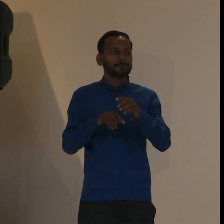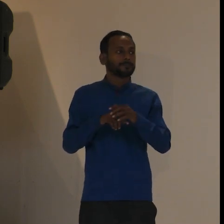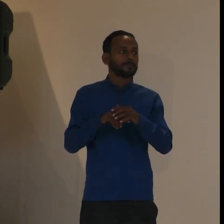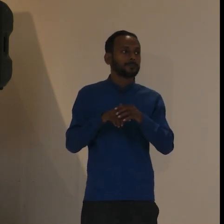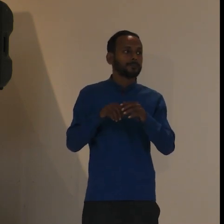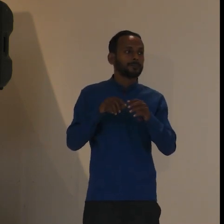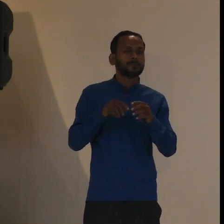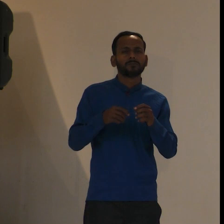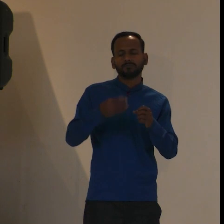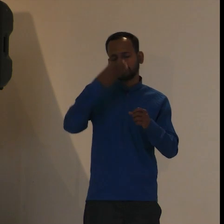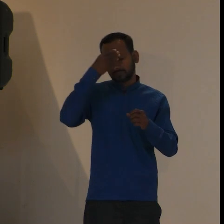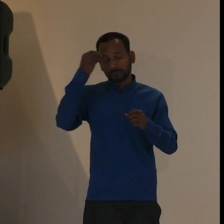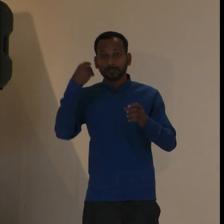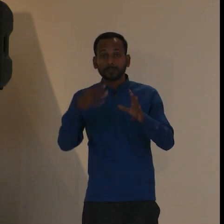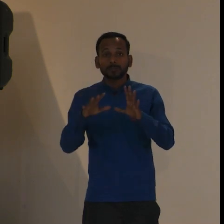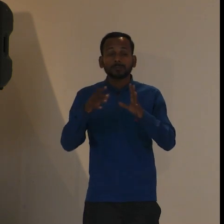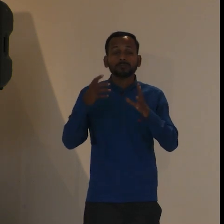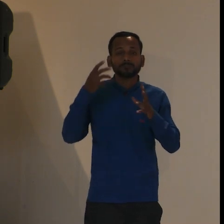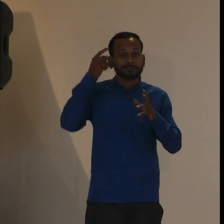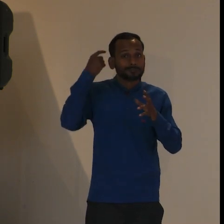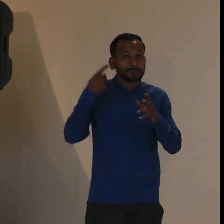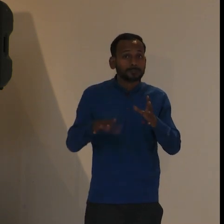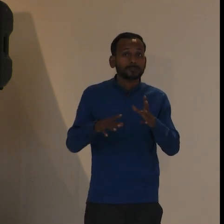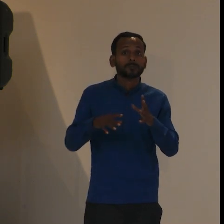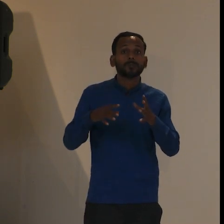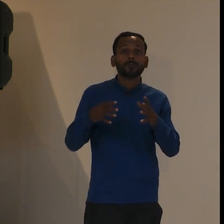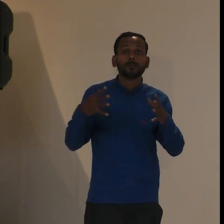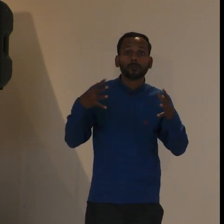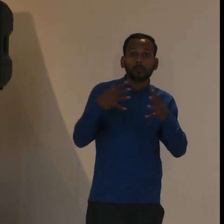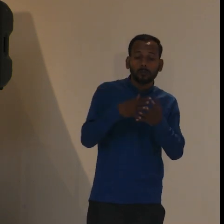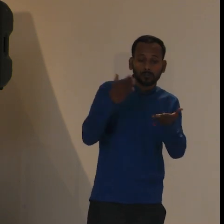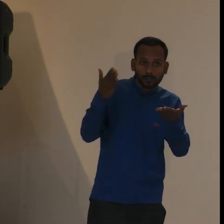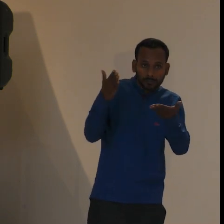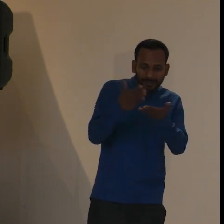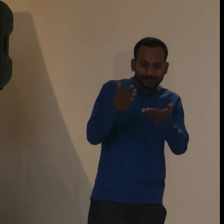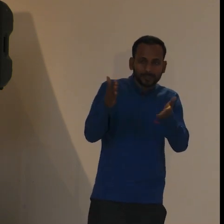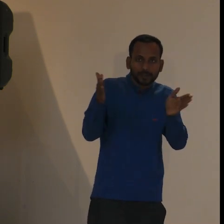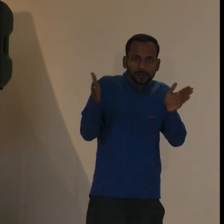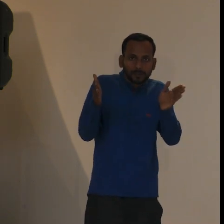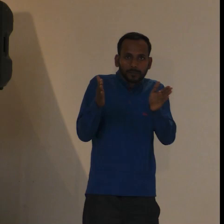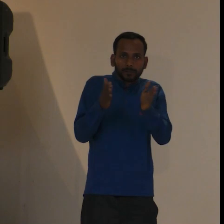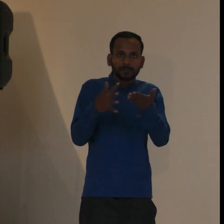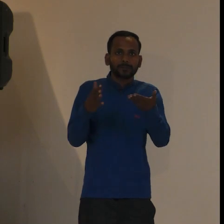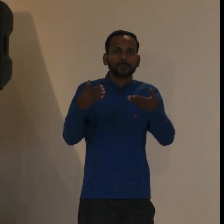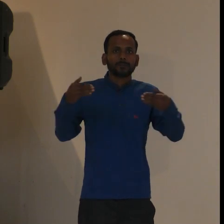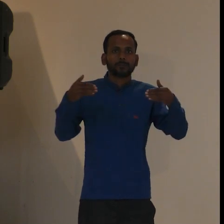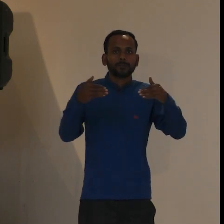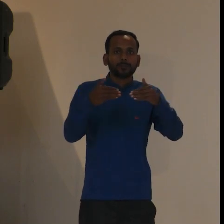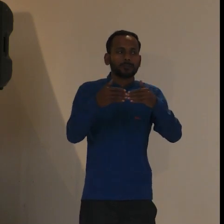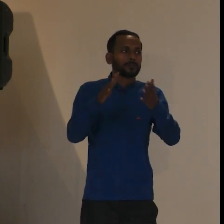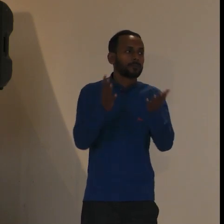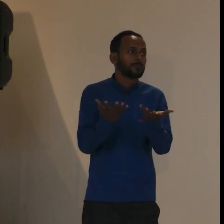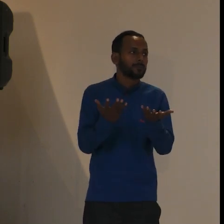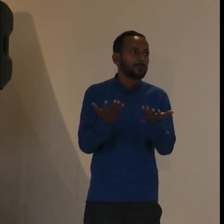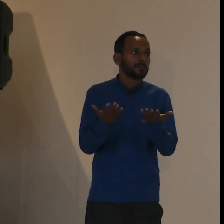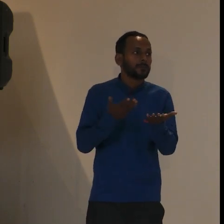for. Unfortunately, I must say that did work without getting into nuance. And for nuance, there